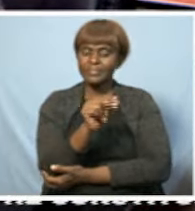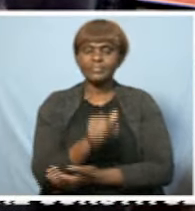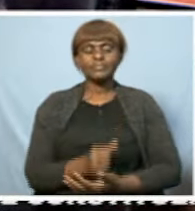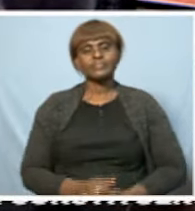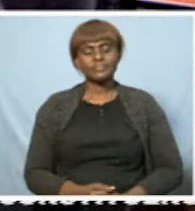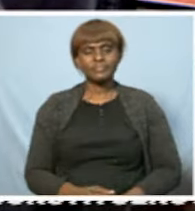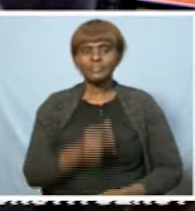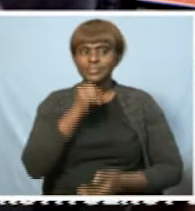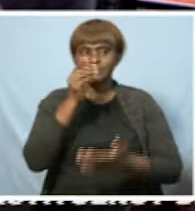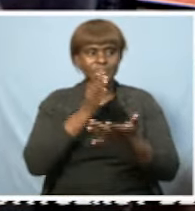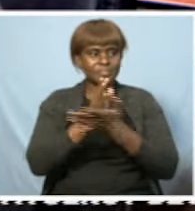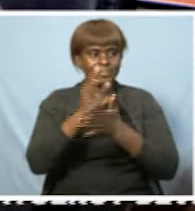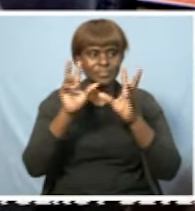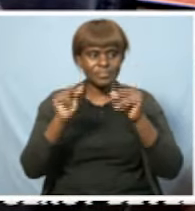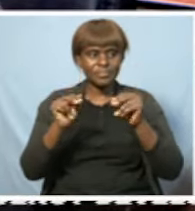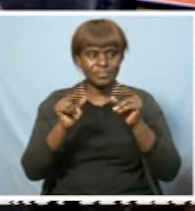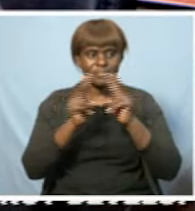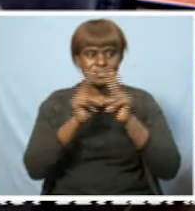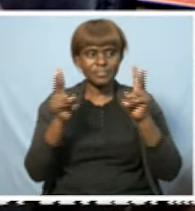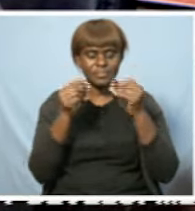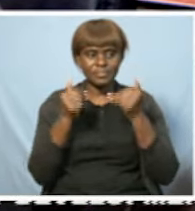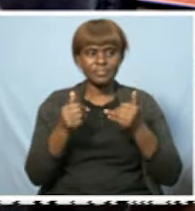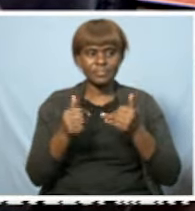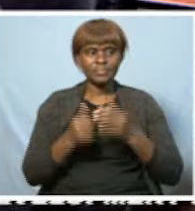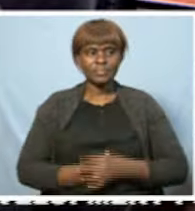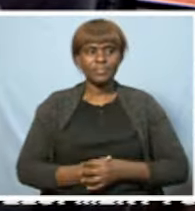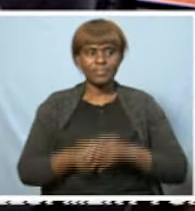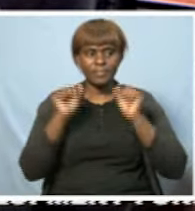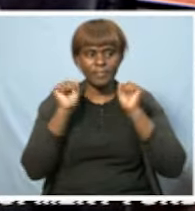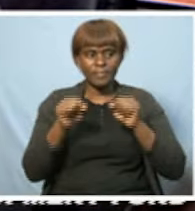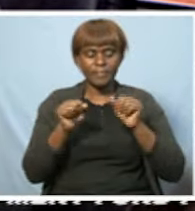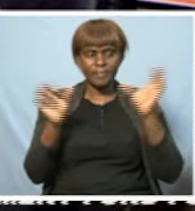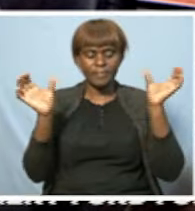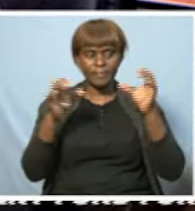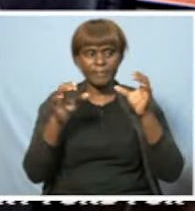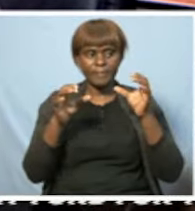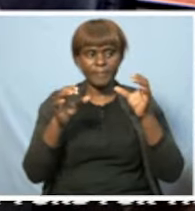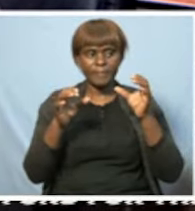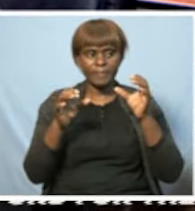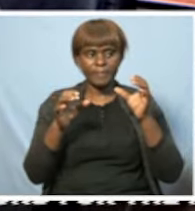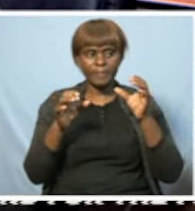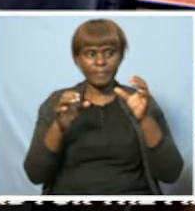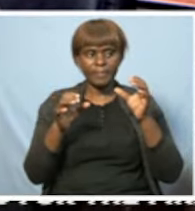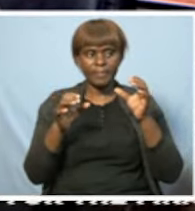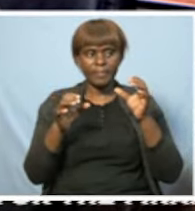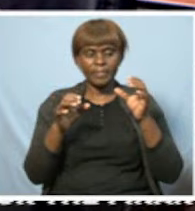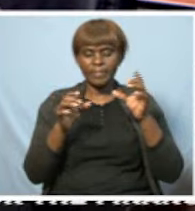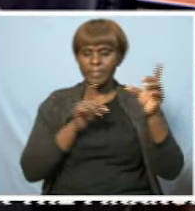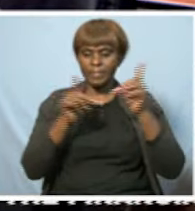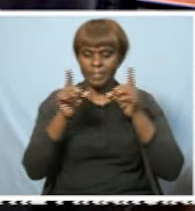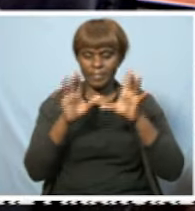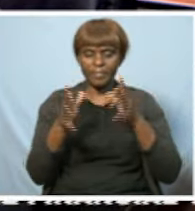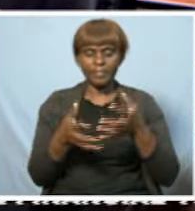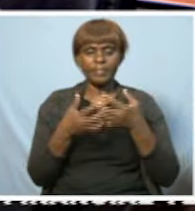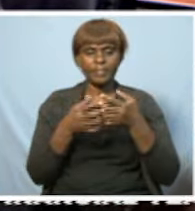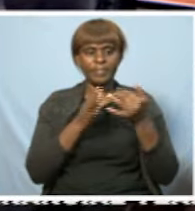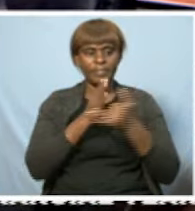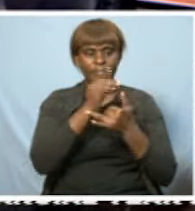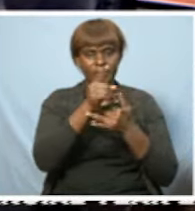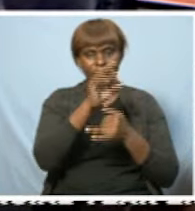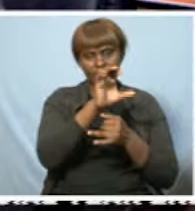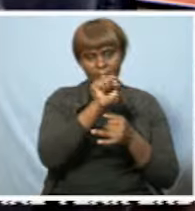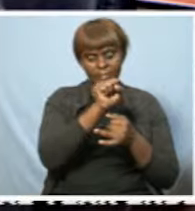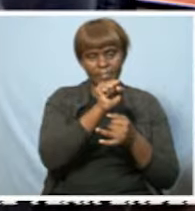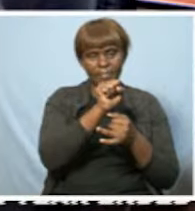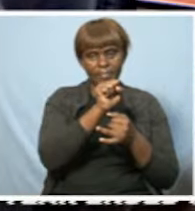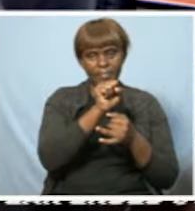It's not correct. Chair, can the council, Director Engineering, through you, Council Chair, through you,